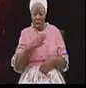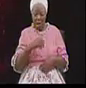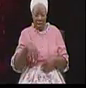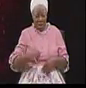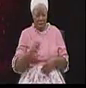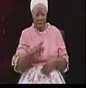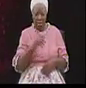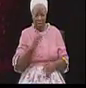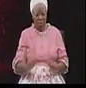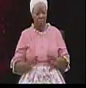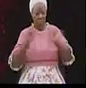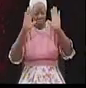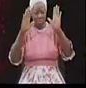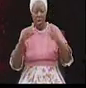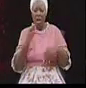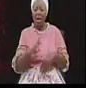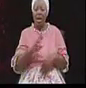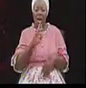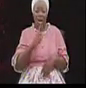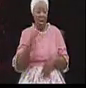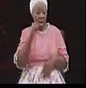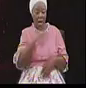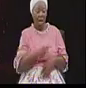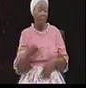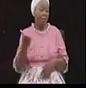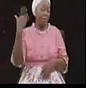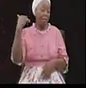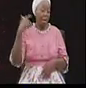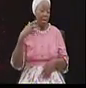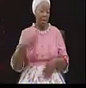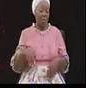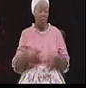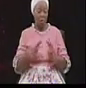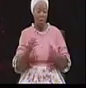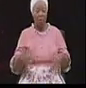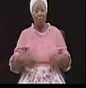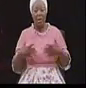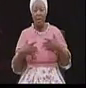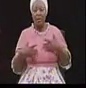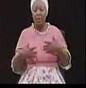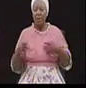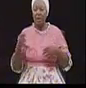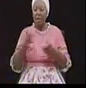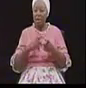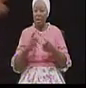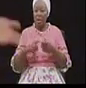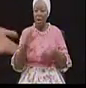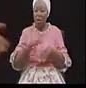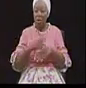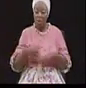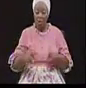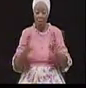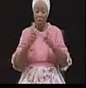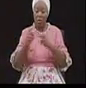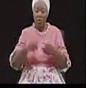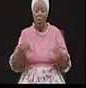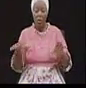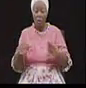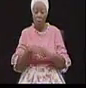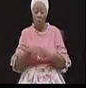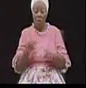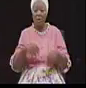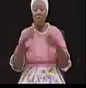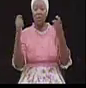up her past lifestyle. On the way, and on the way to the wedding